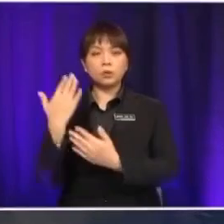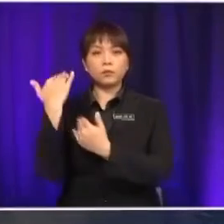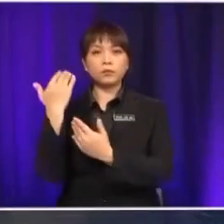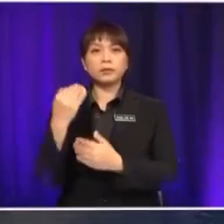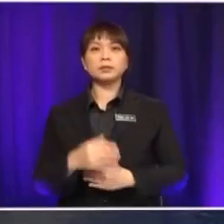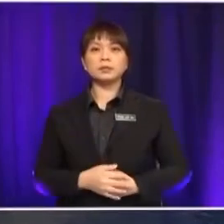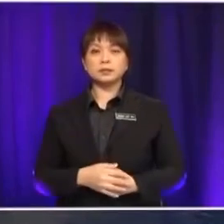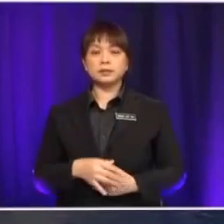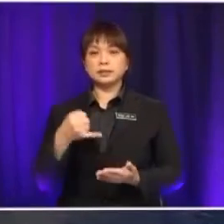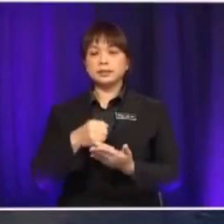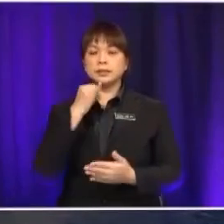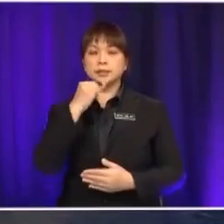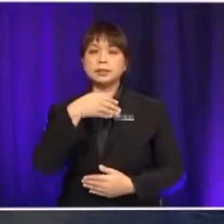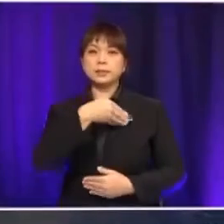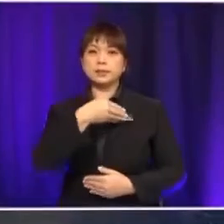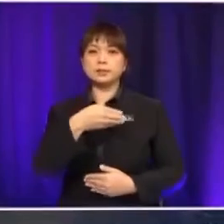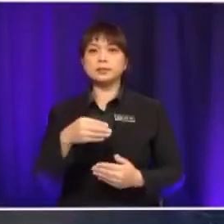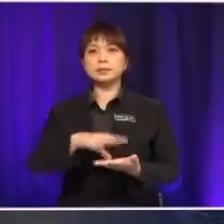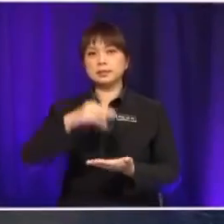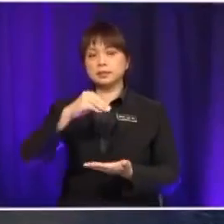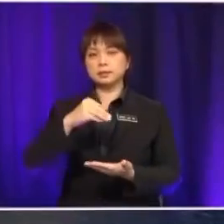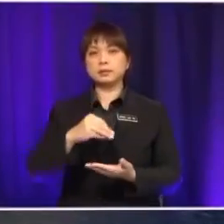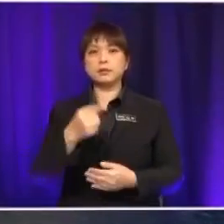it's been a beneficial lesson to all of you, and we'll